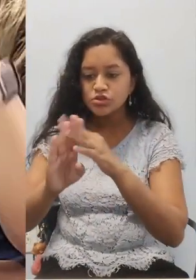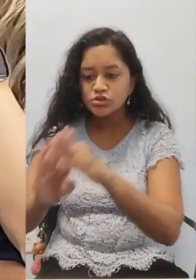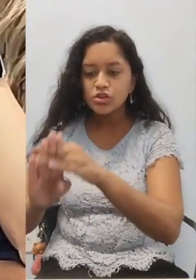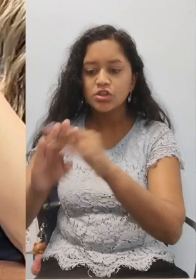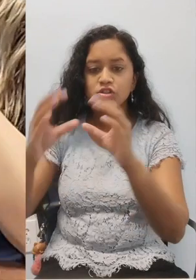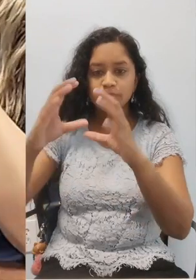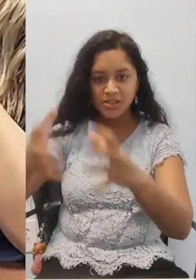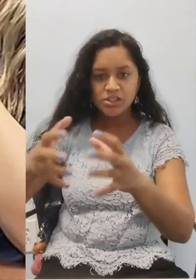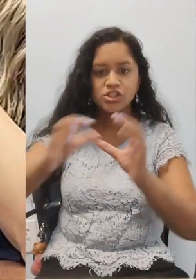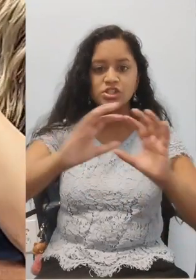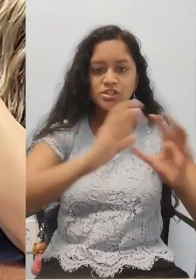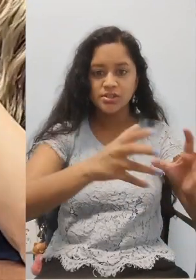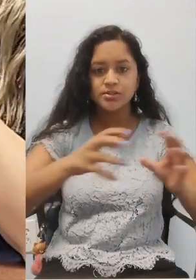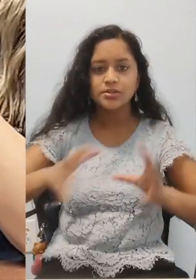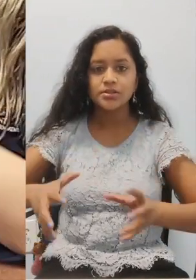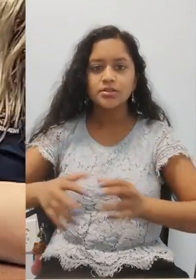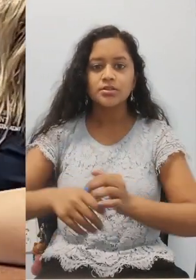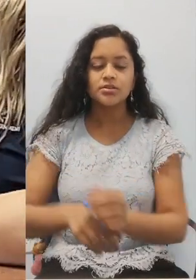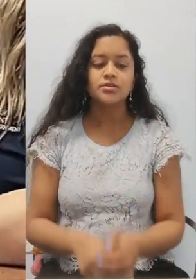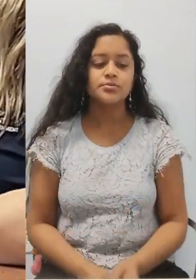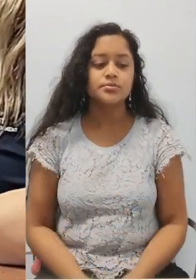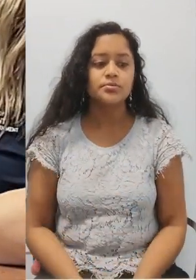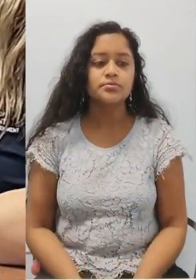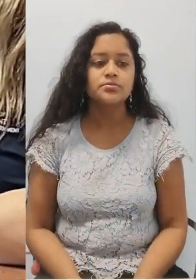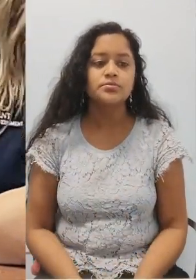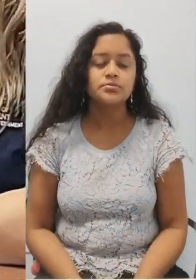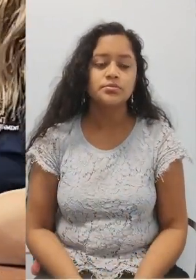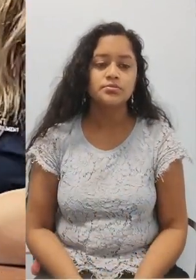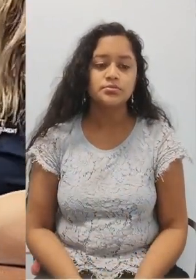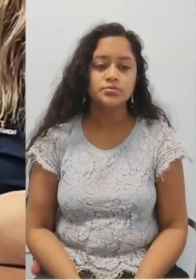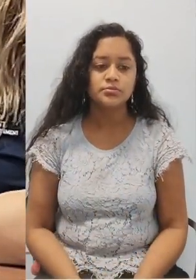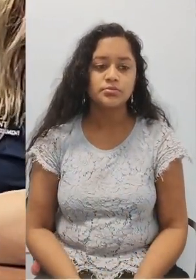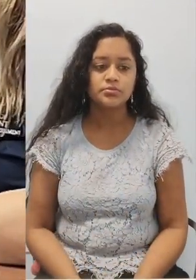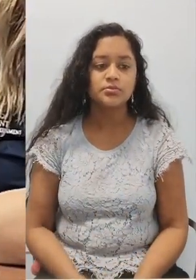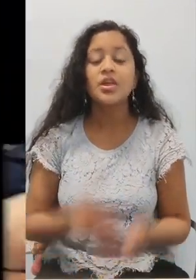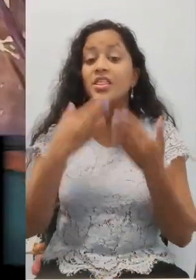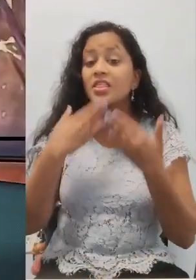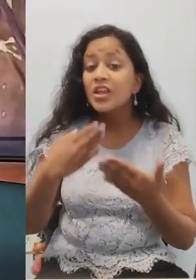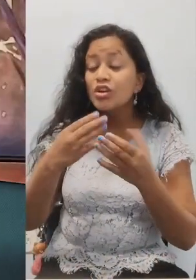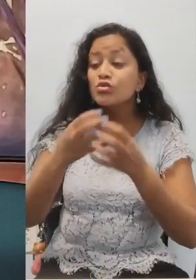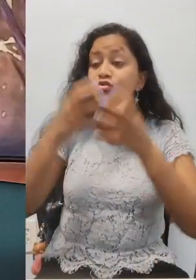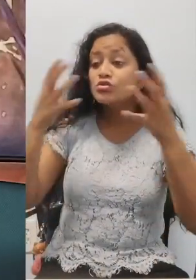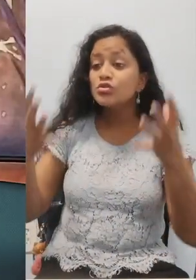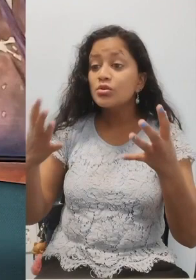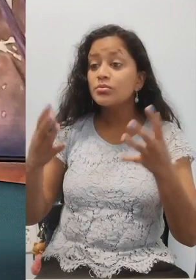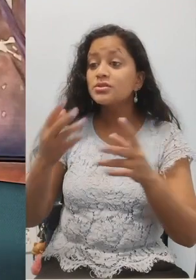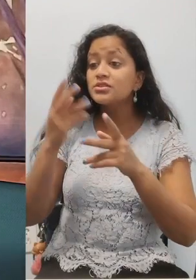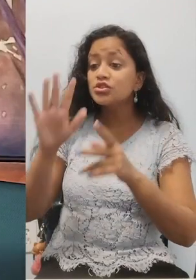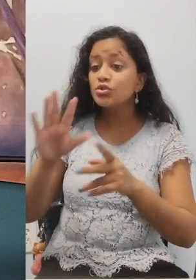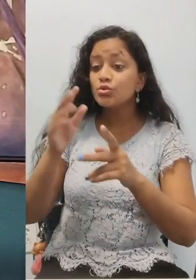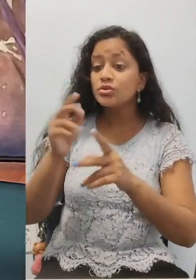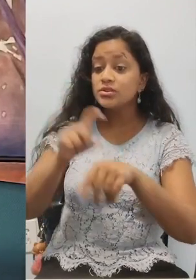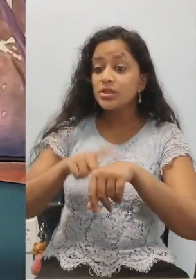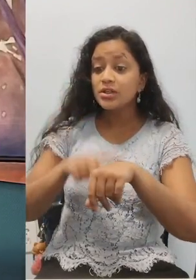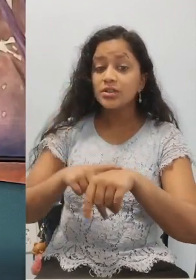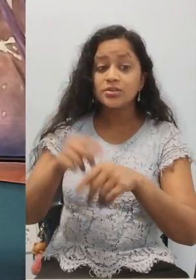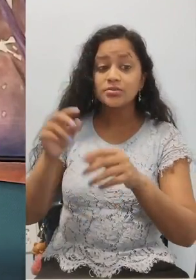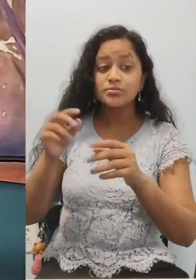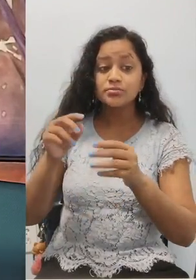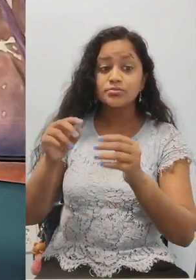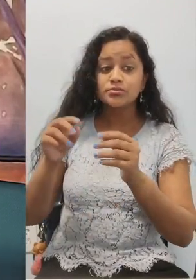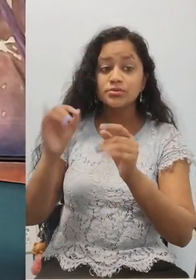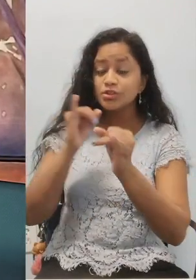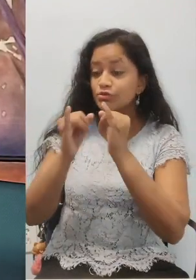footage, we can then get a good understanding of what species are down there. Thank you so much for taking your time to do the